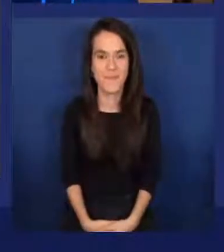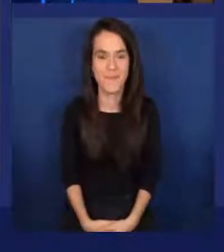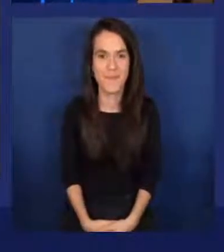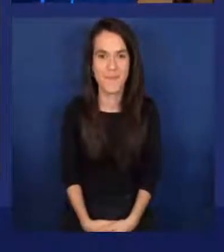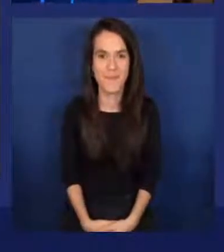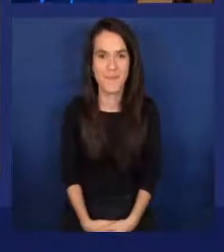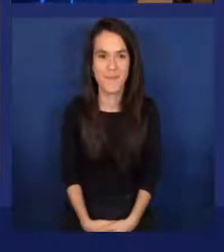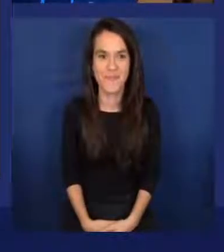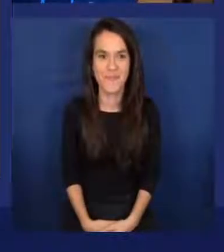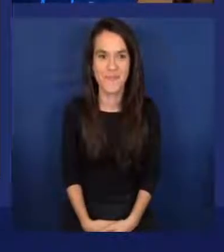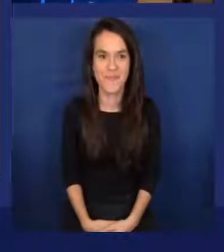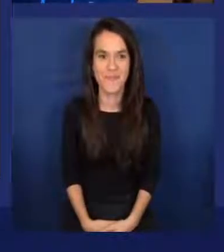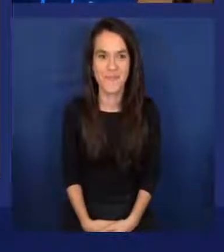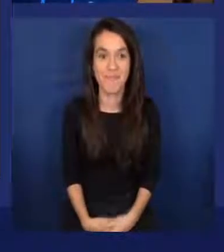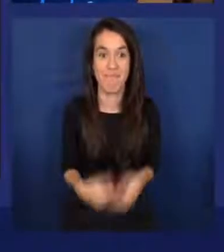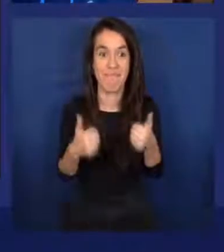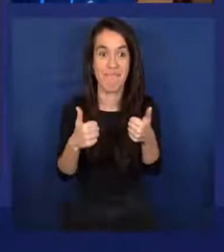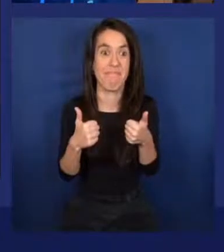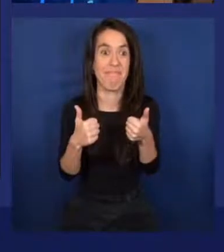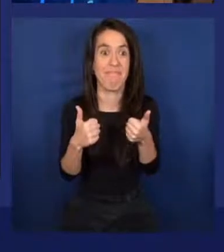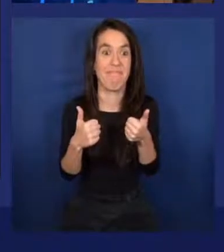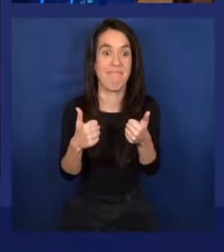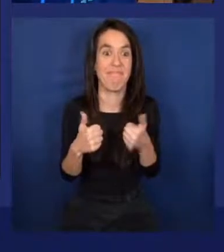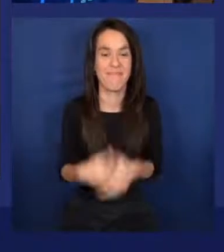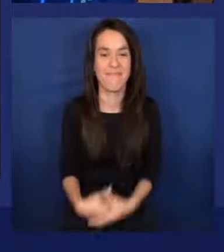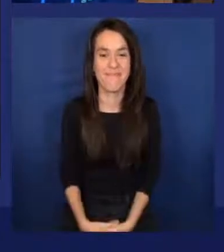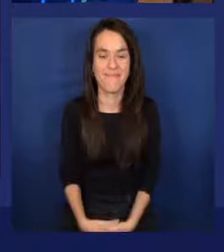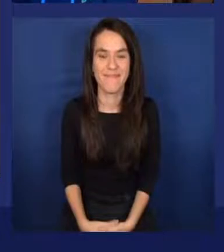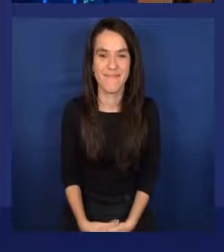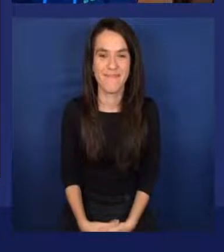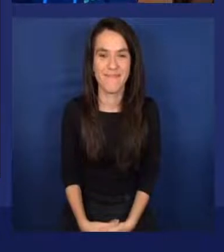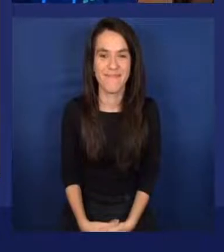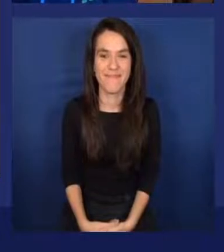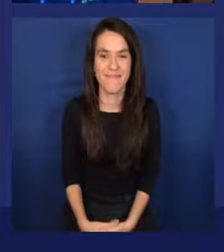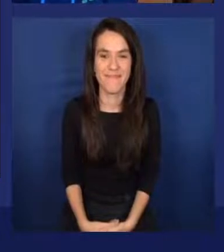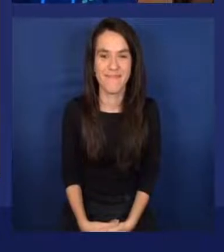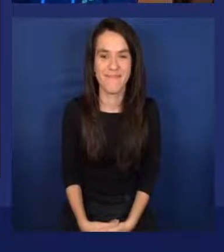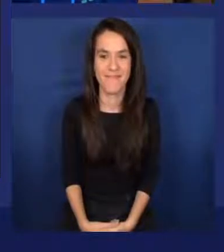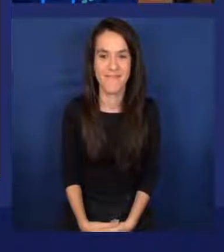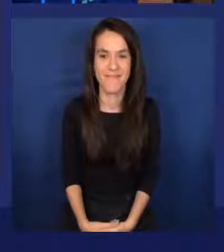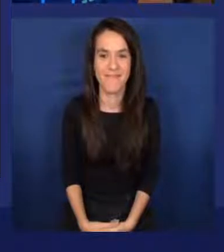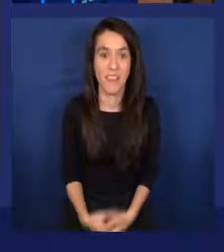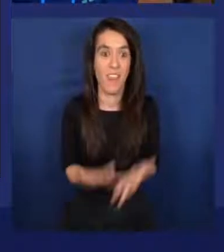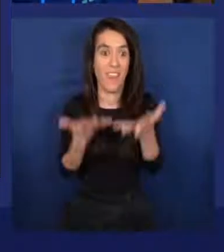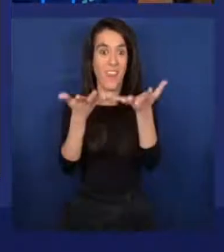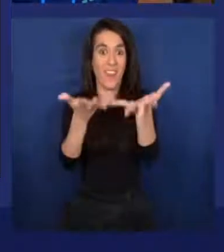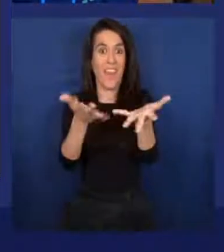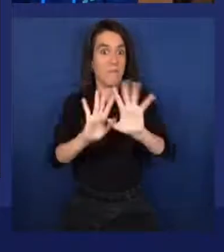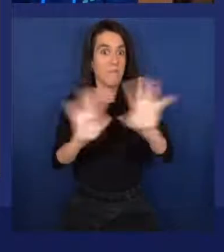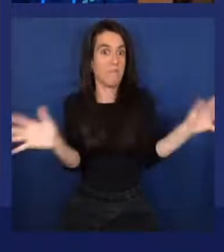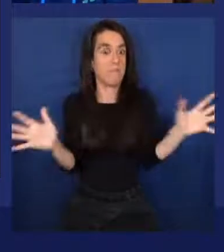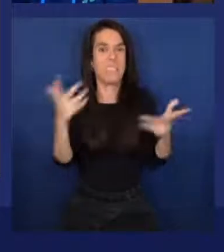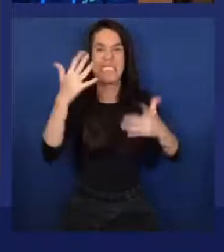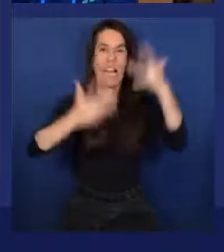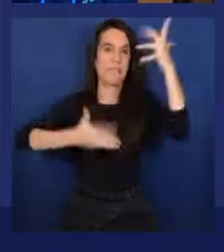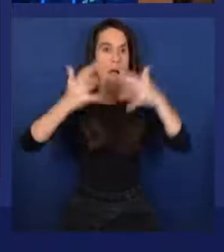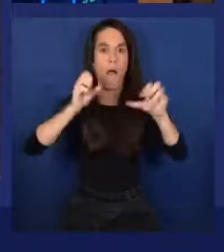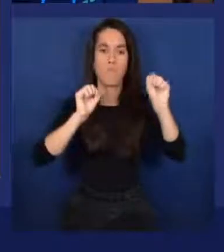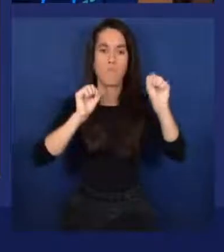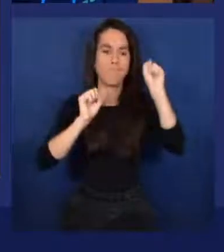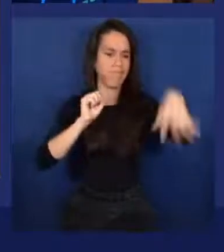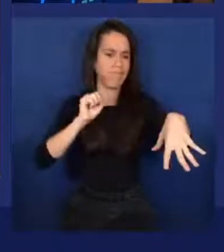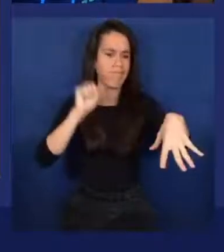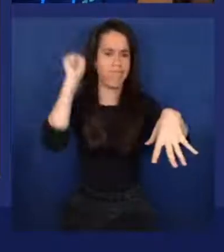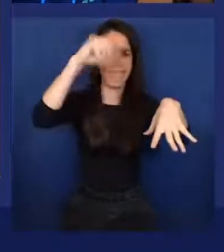Okay, good. Then we're done. And that's actually it regarding the data. Now we're ready to train